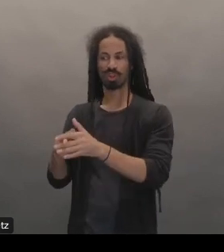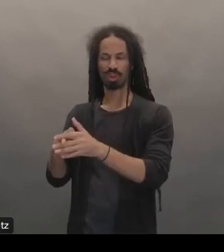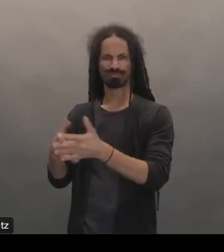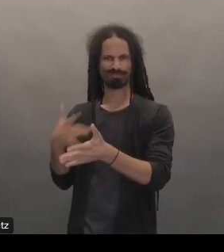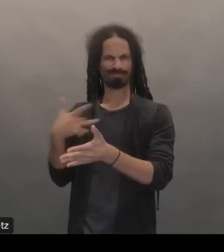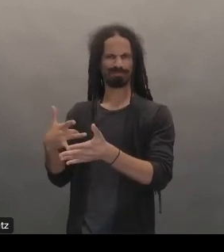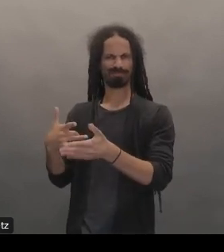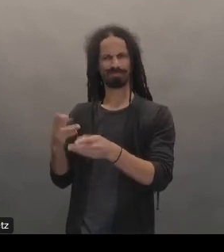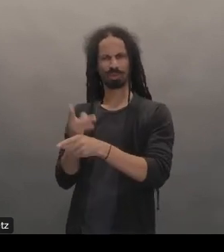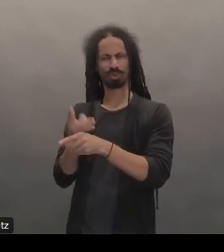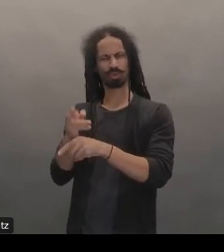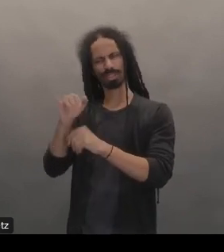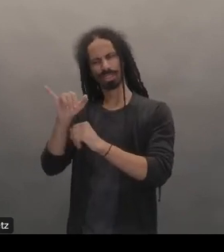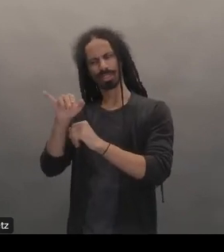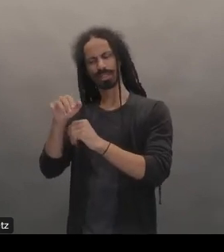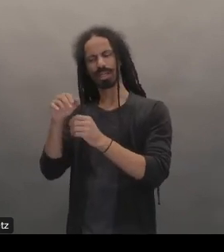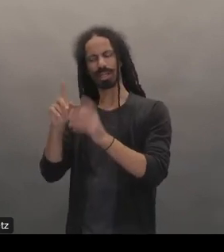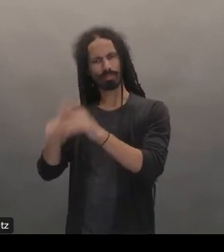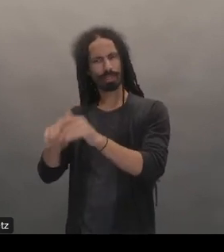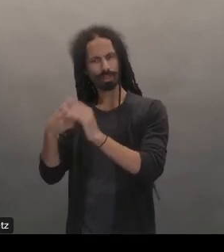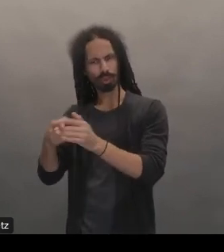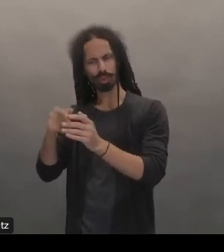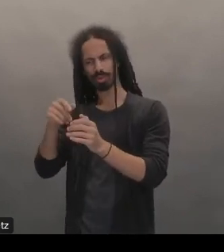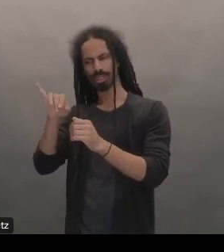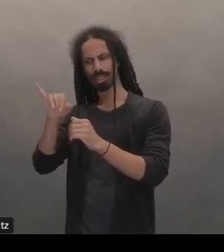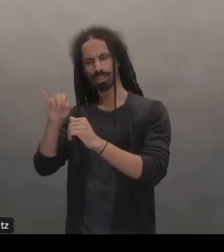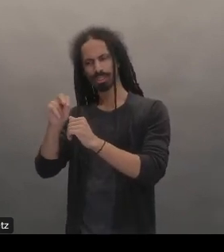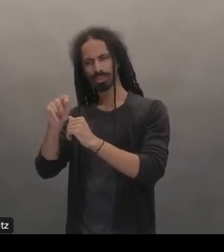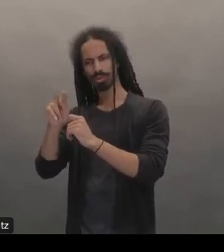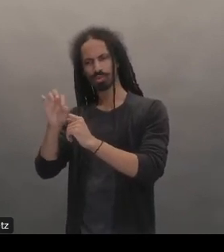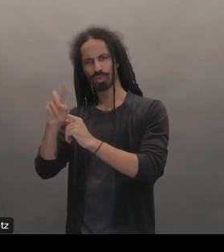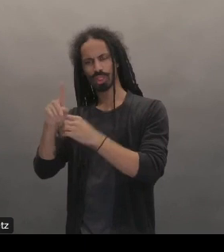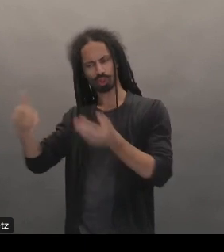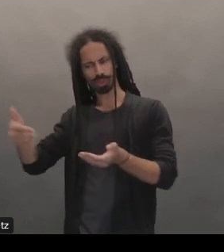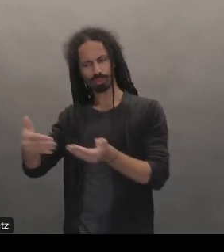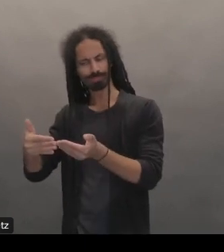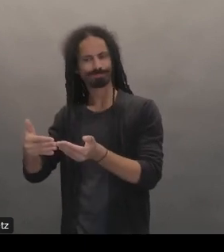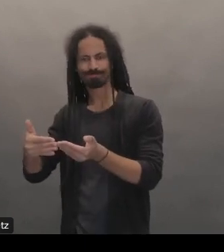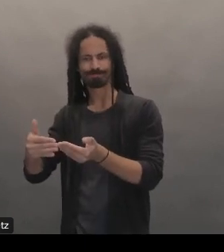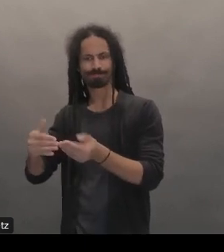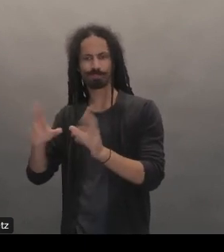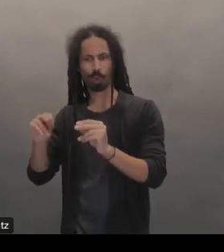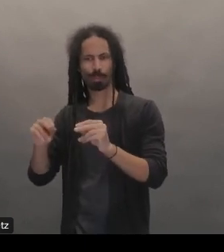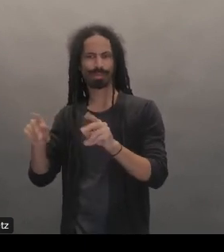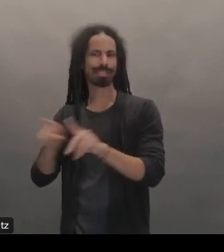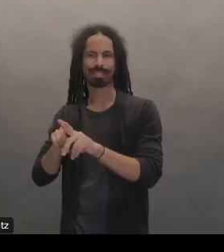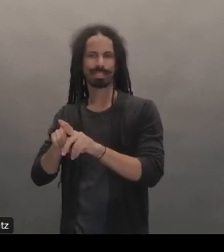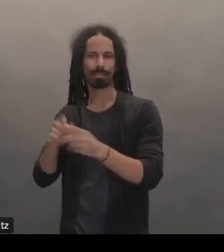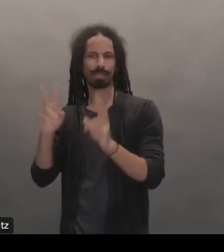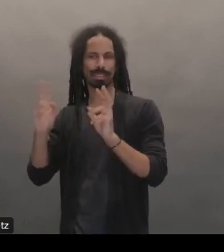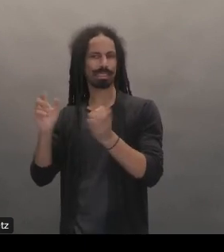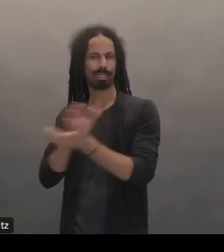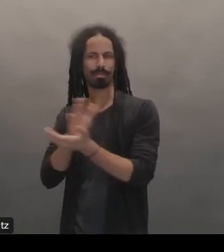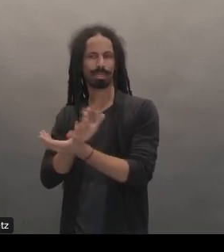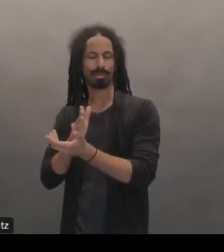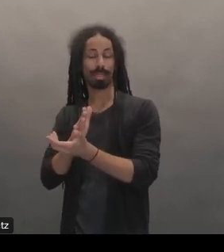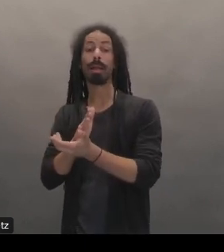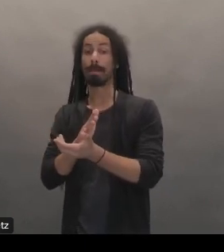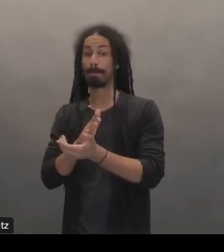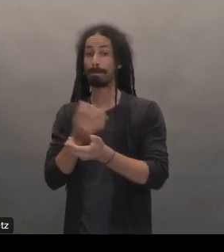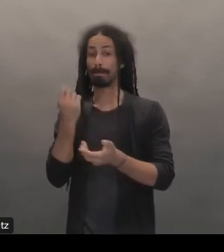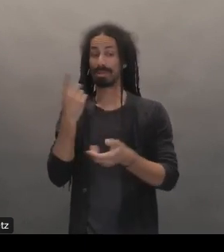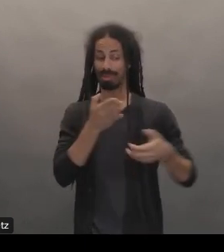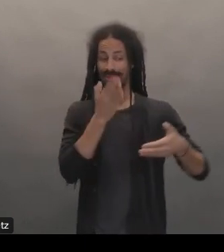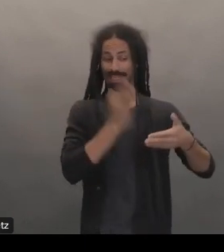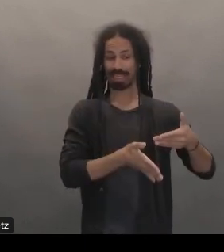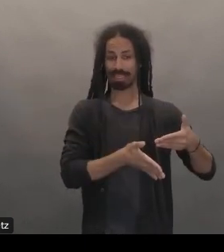quite. Use the title of your paper for the introduction paragraph. Use conclusion for the conclusion paragraph. Those are those